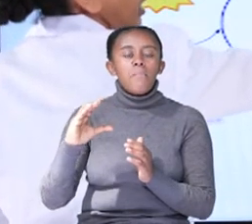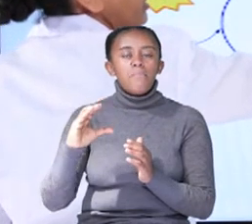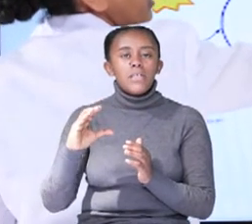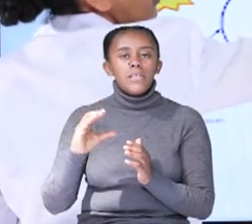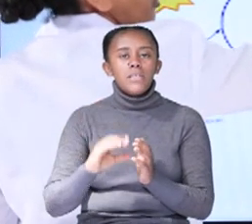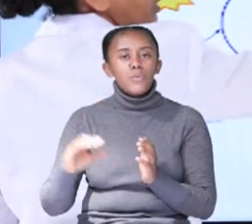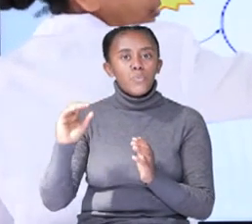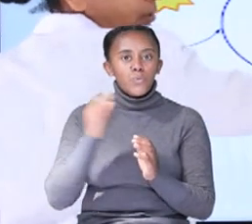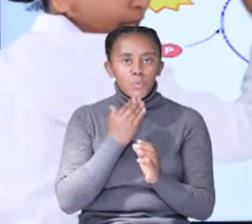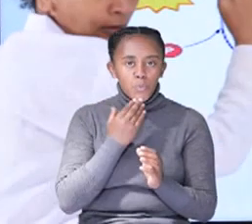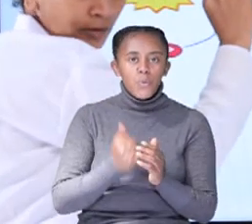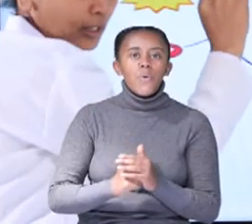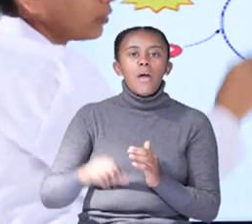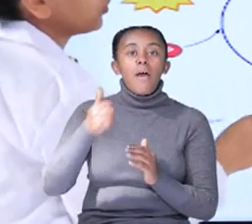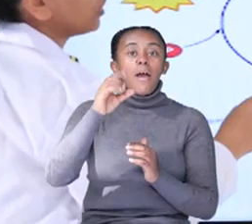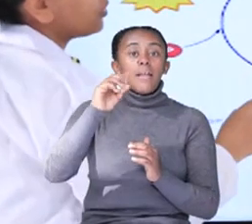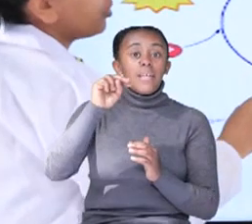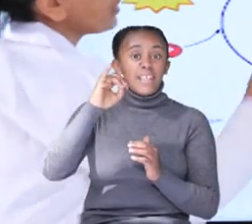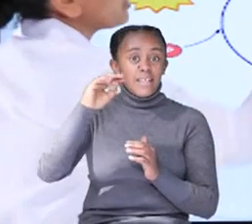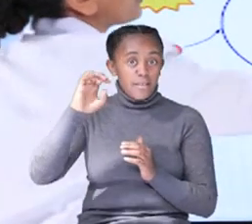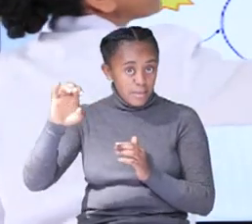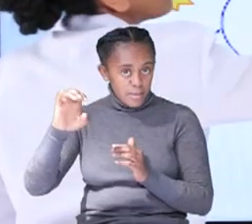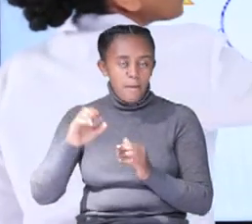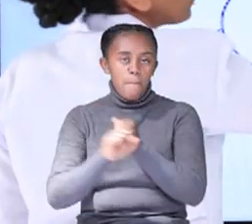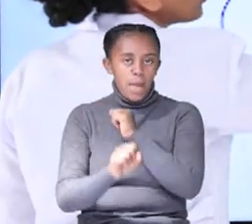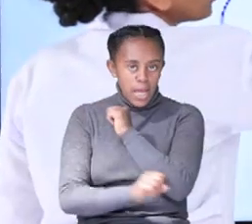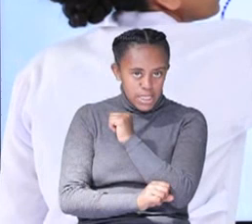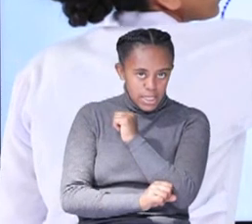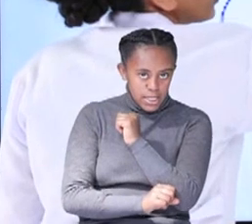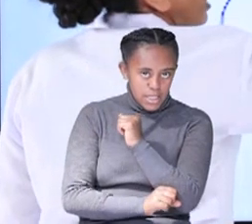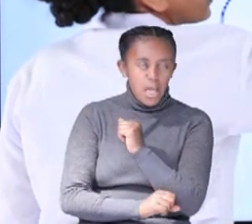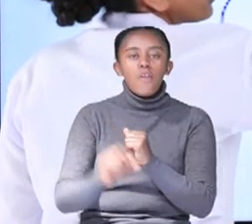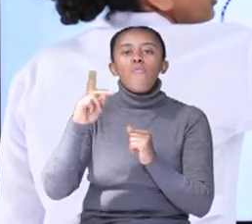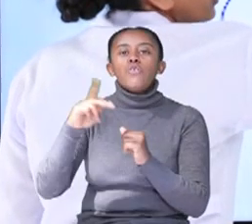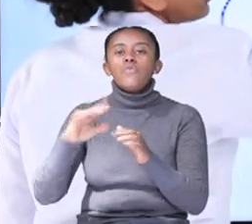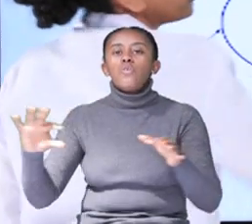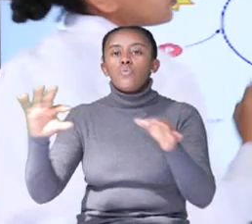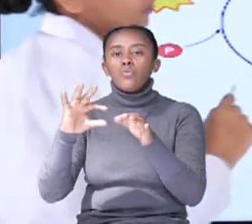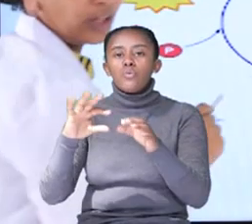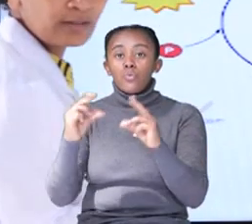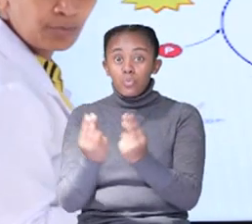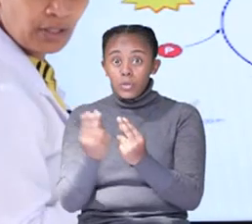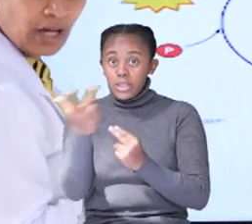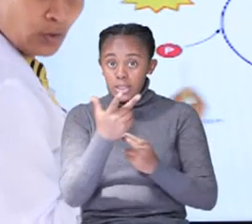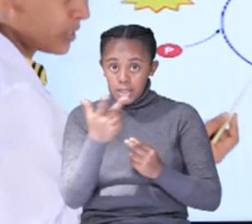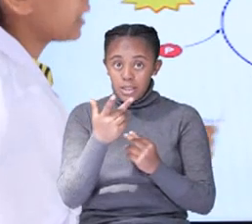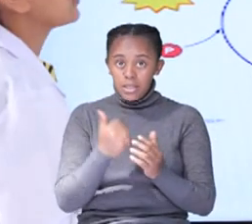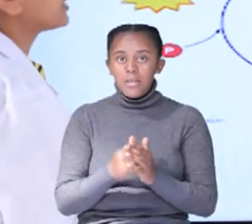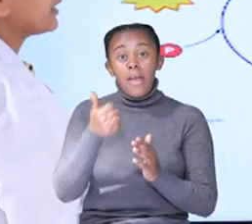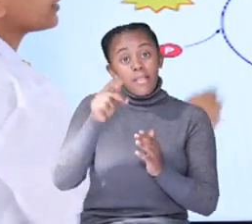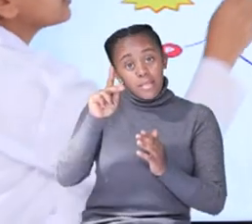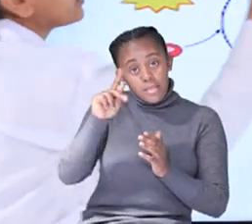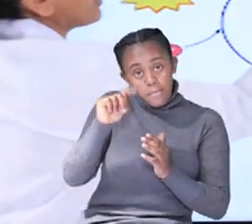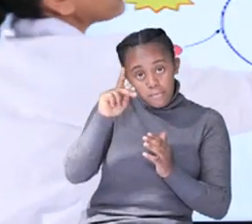the adenine base, the nitrogenous base, and the phosphate groups are 3 in case of ATP, as we